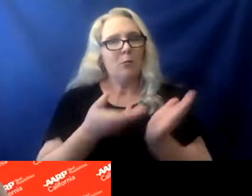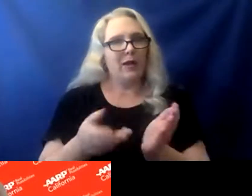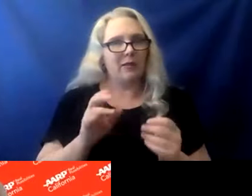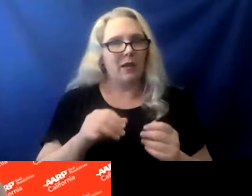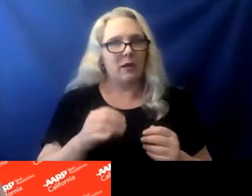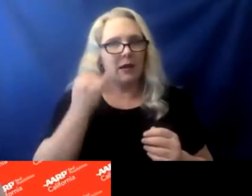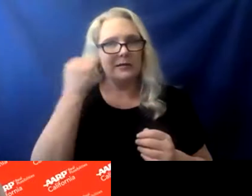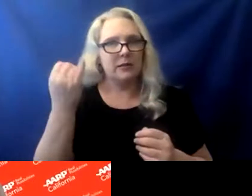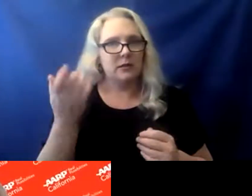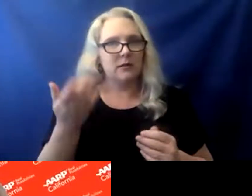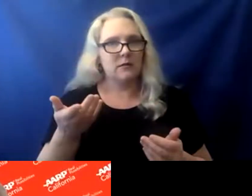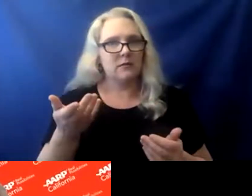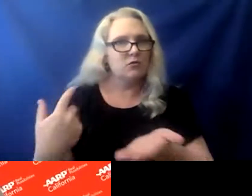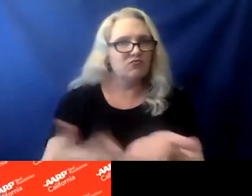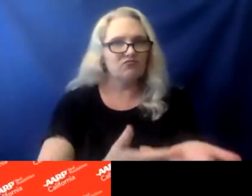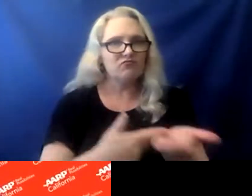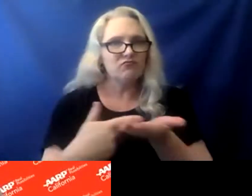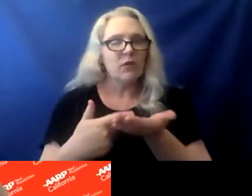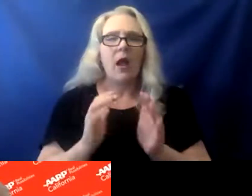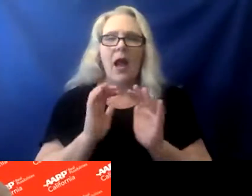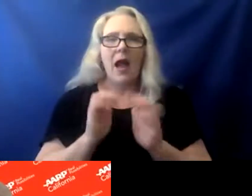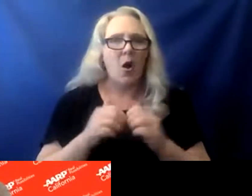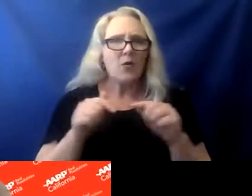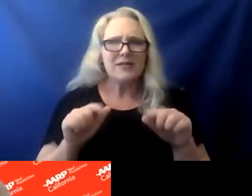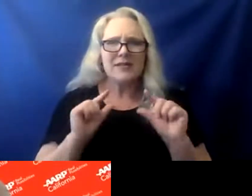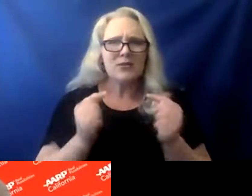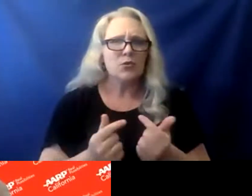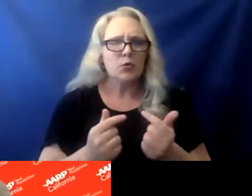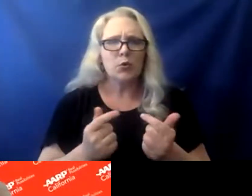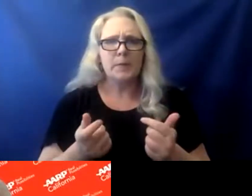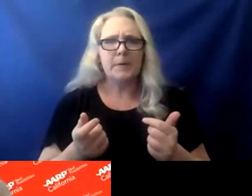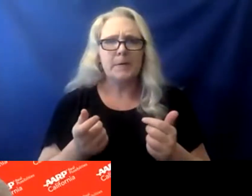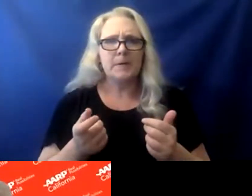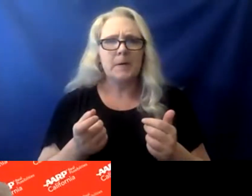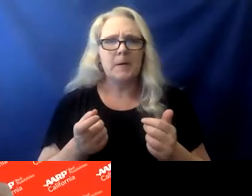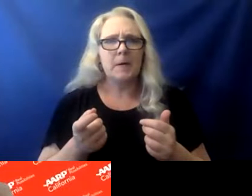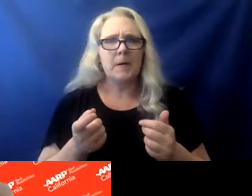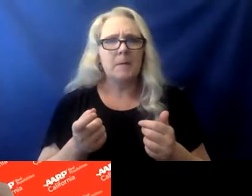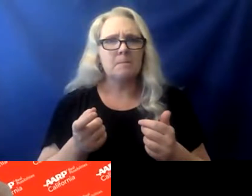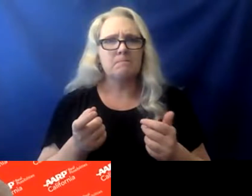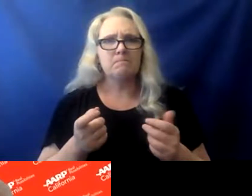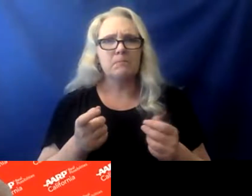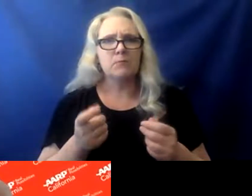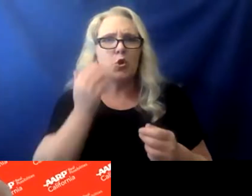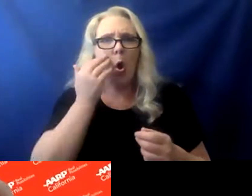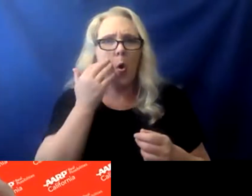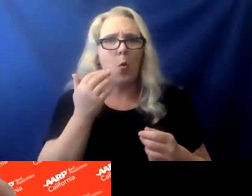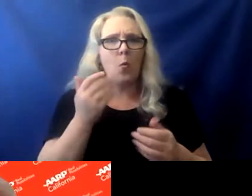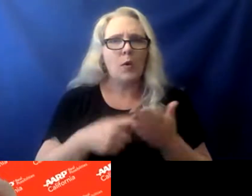How can this group actually get a handle on that as well? Yeah.